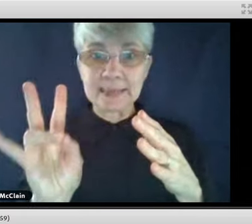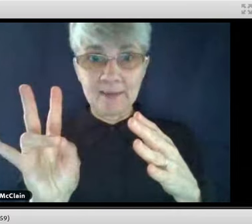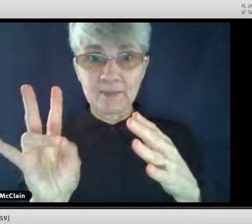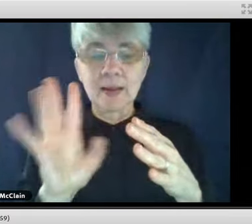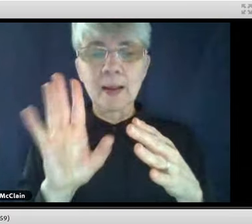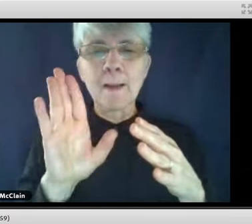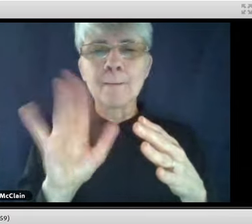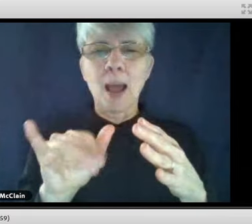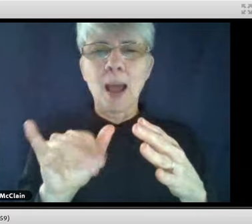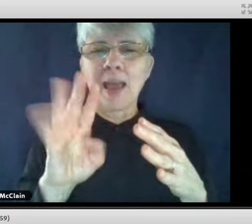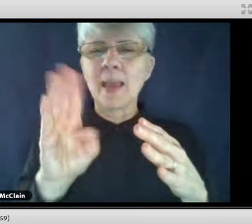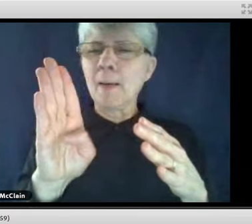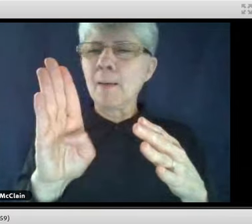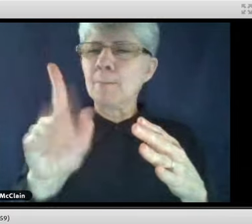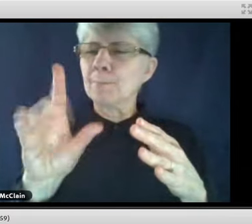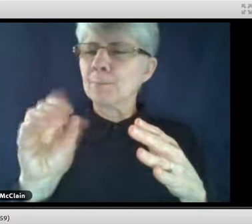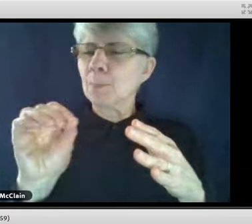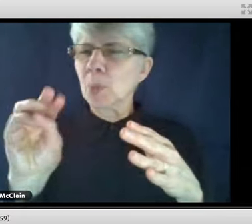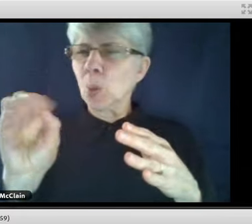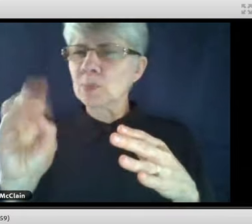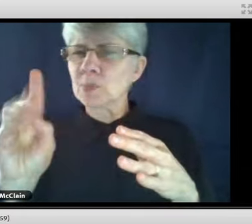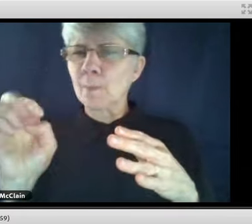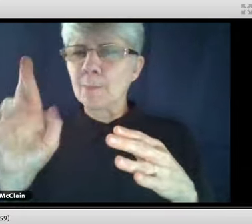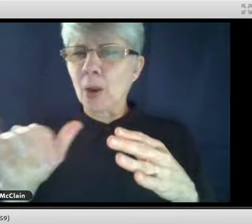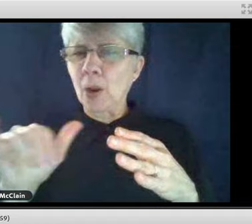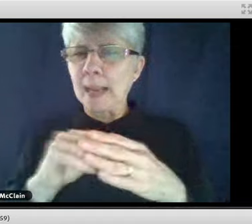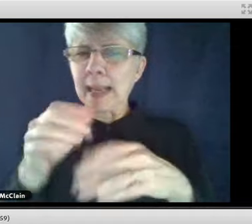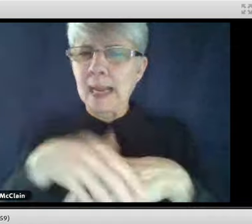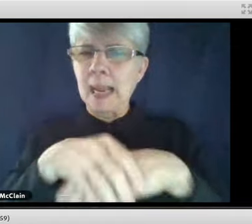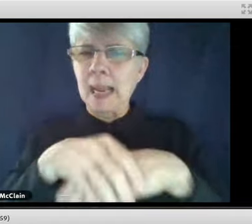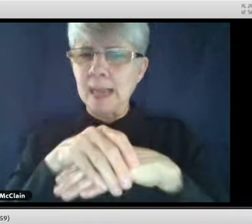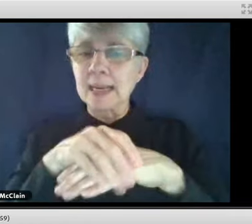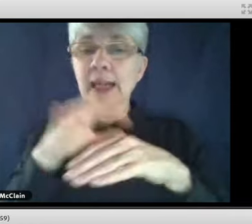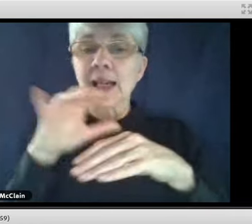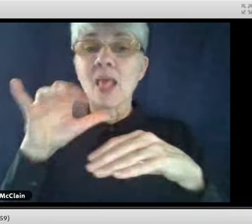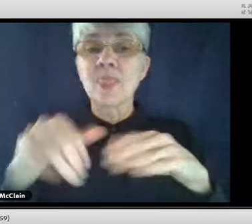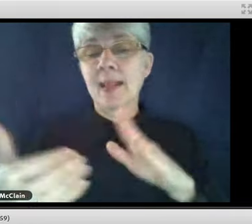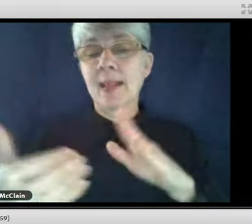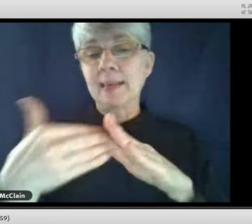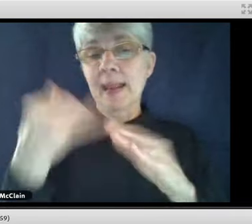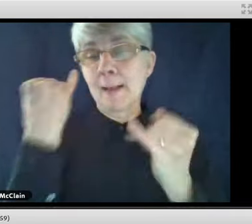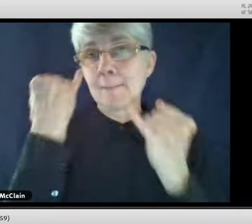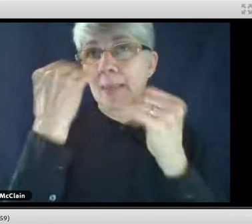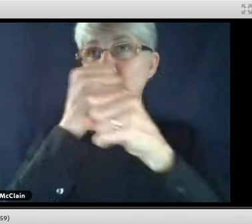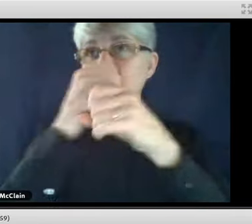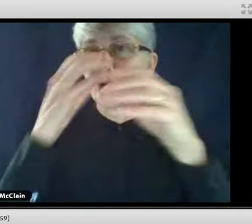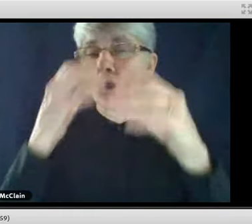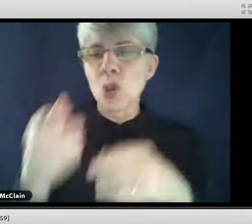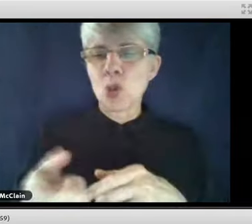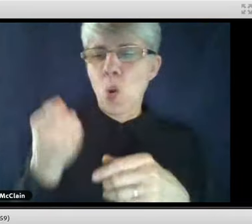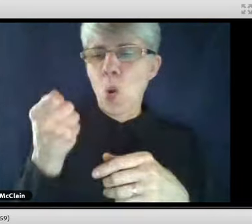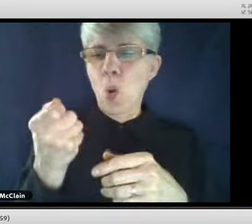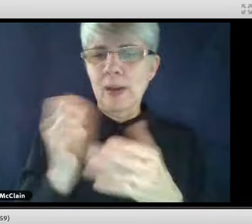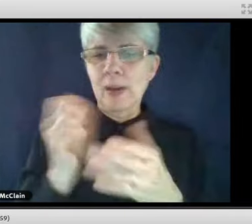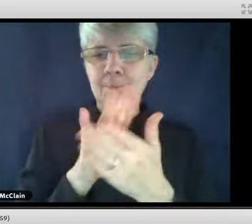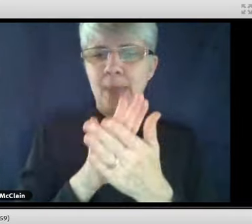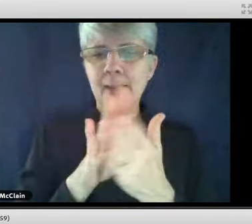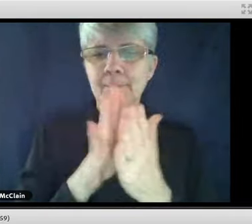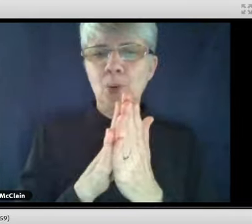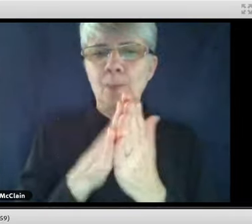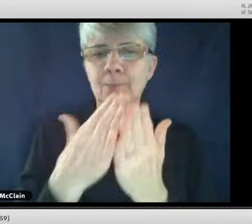by Bloomsbury, which is based in London, England. And this, once again, imagine in your mind that you're holding a paperback